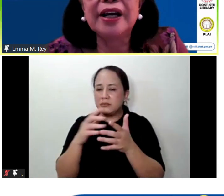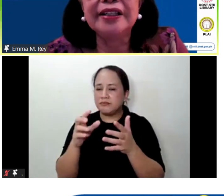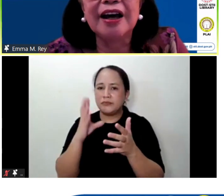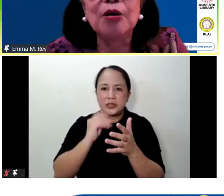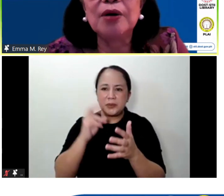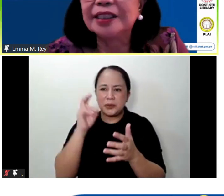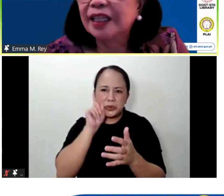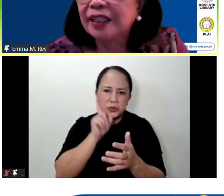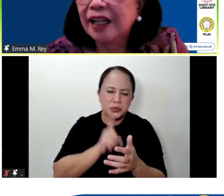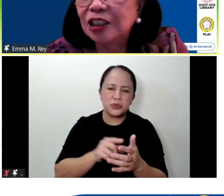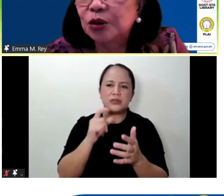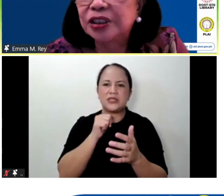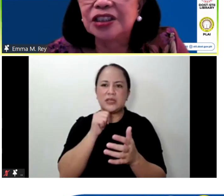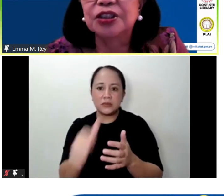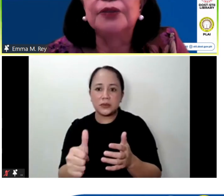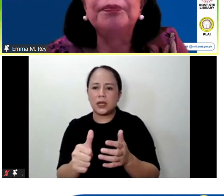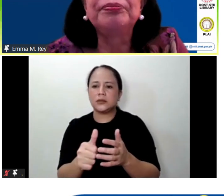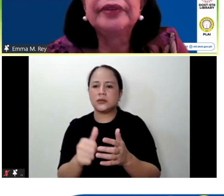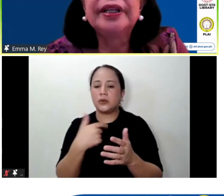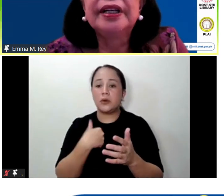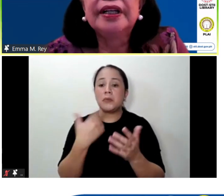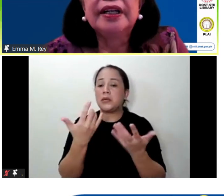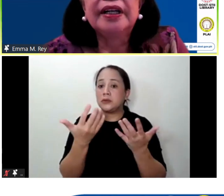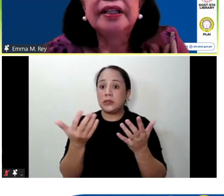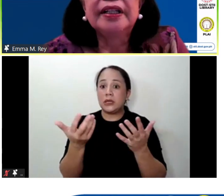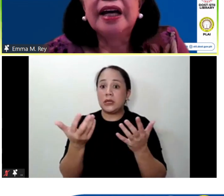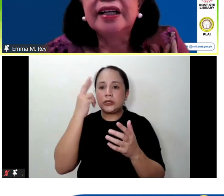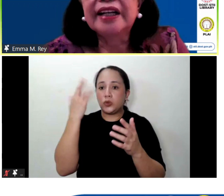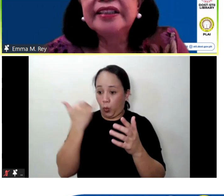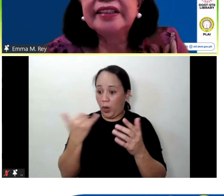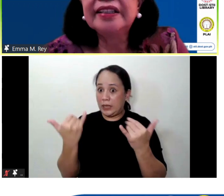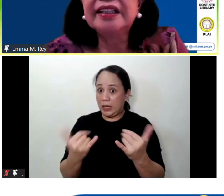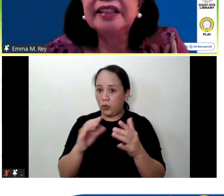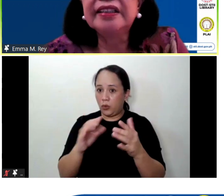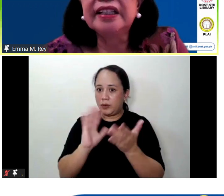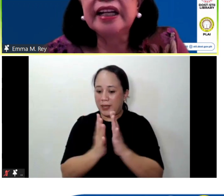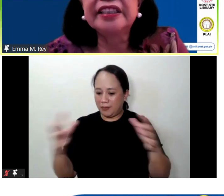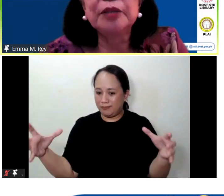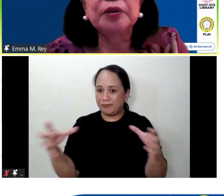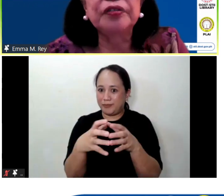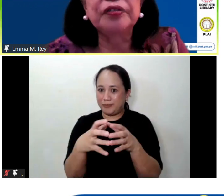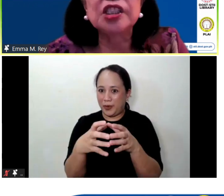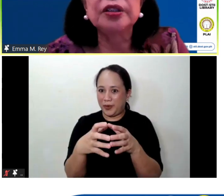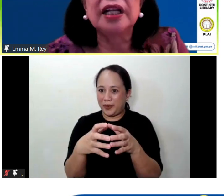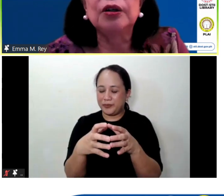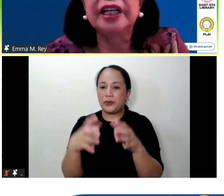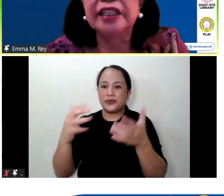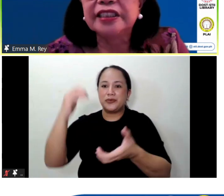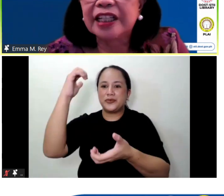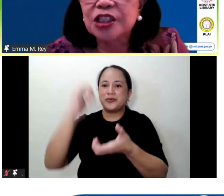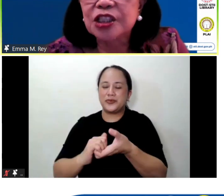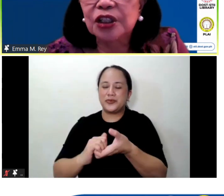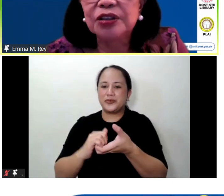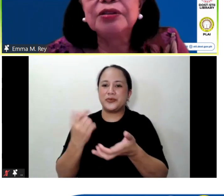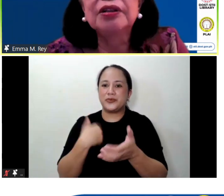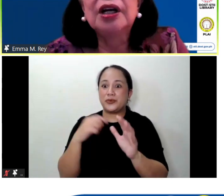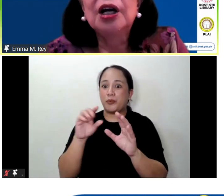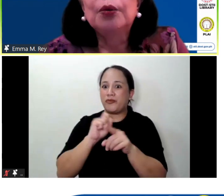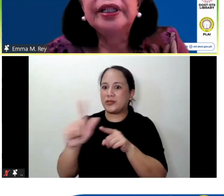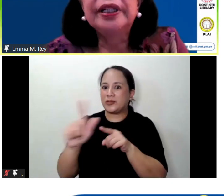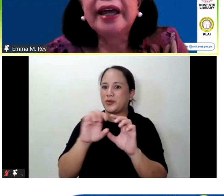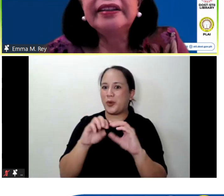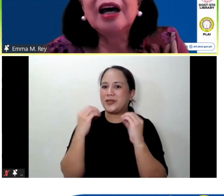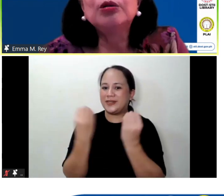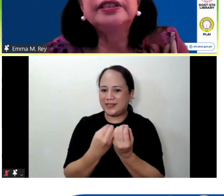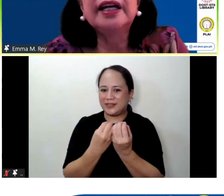we are now as an association. The accredited integrated professional organization